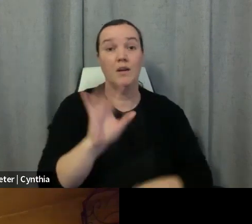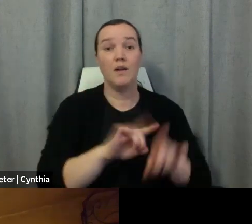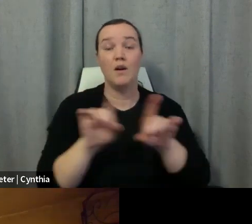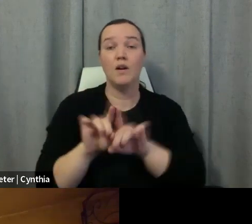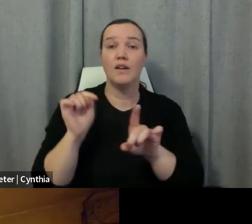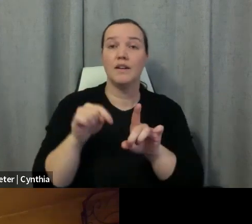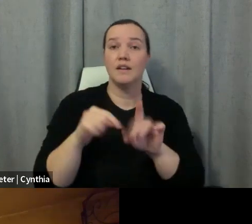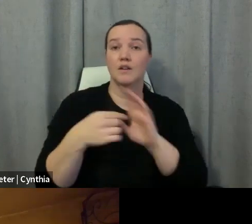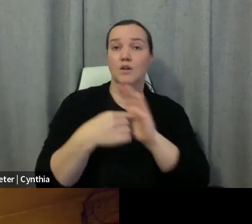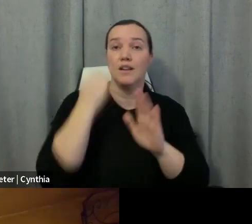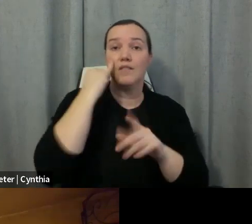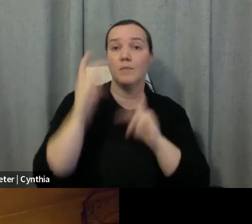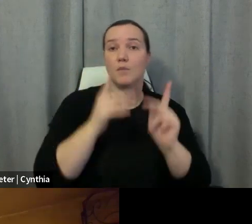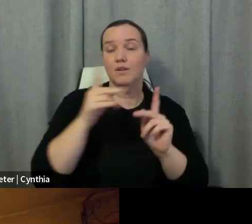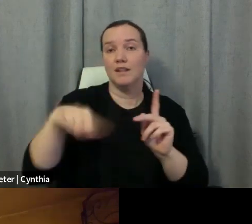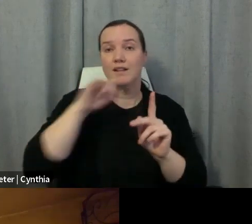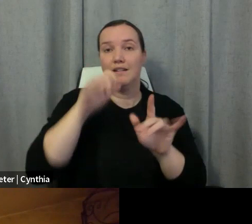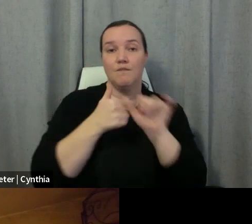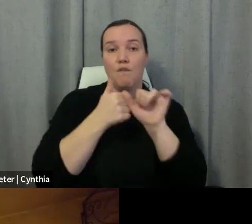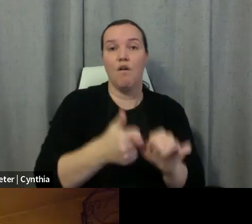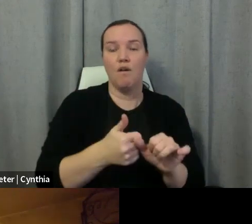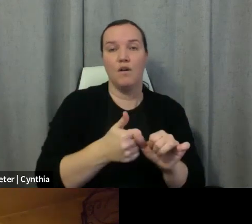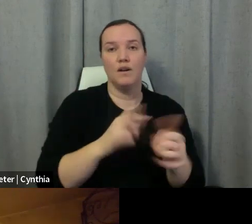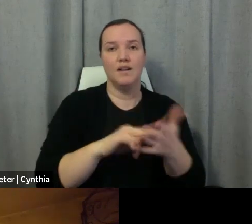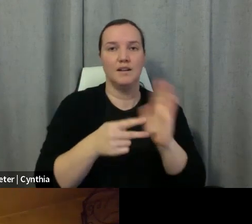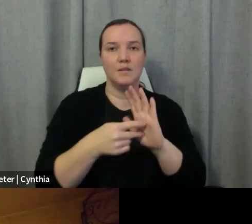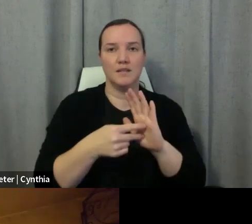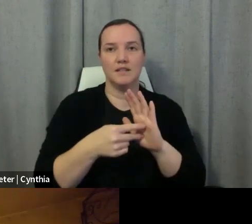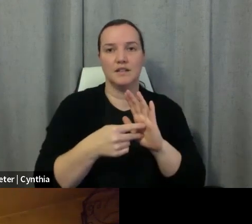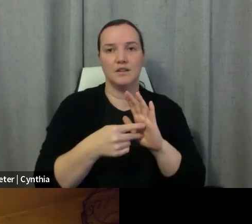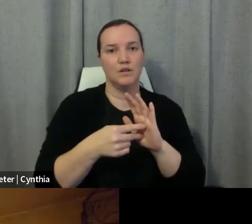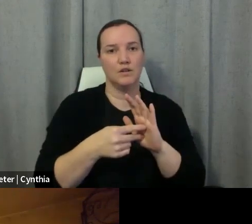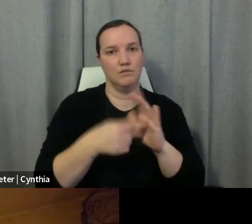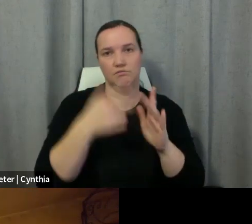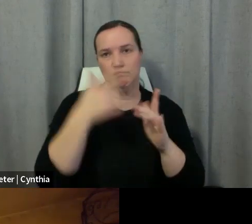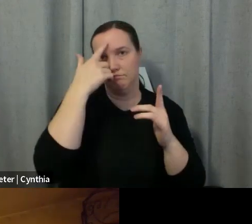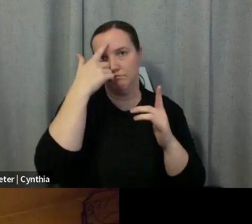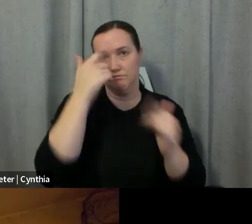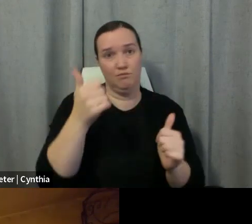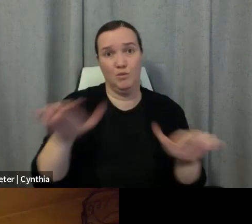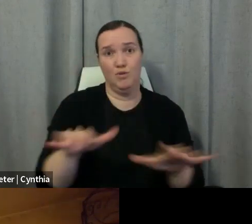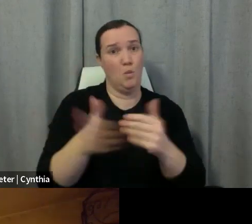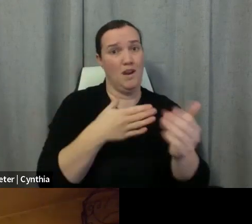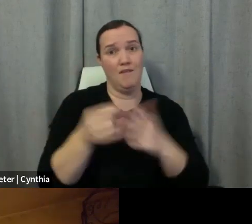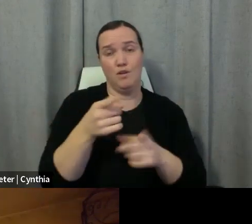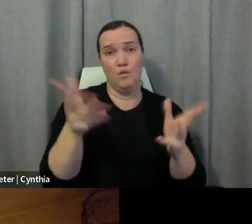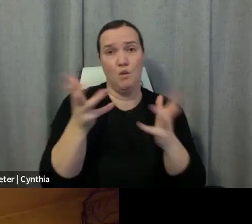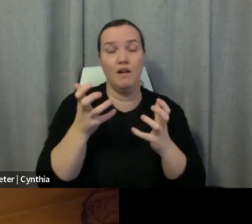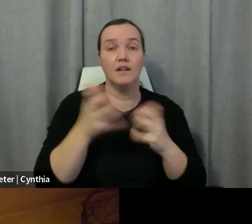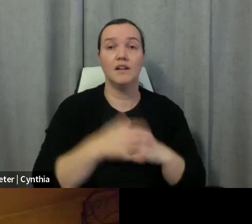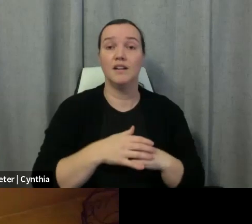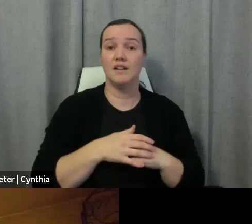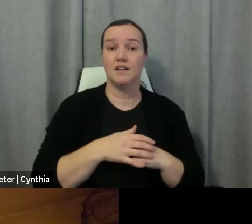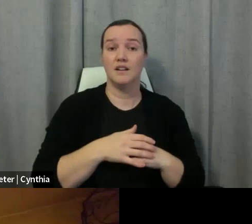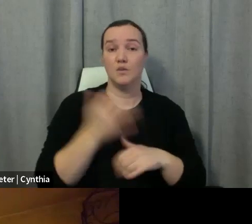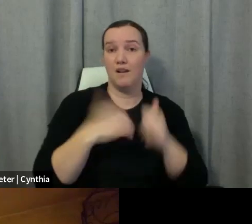that if people did not then go along with that then you basically had a right to do whatever you'd like to them, right? And so in that name of